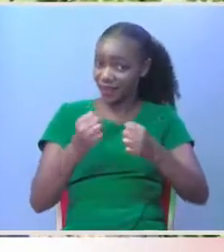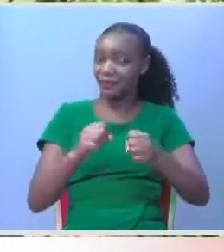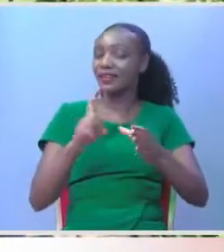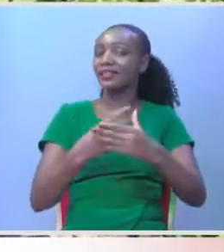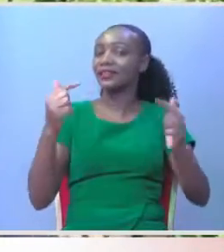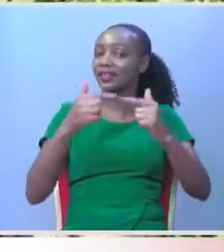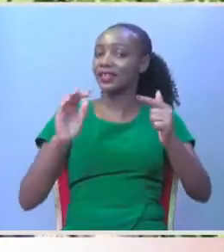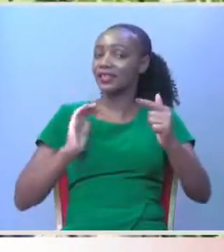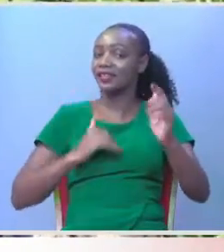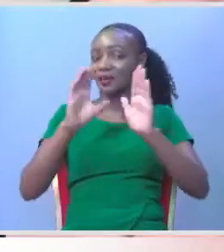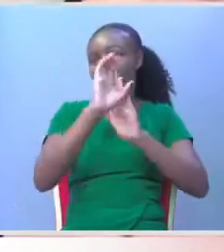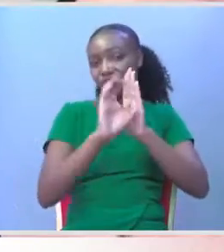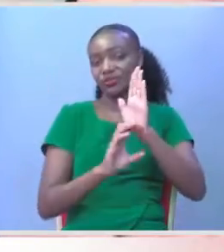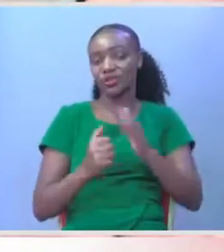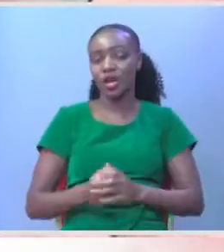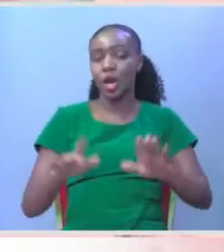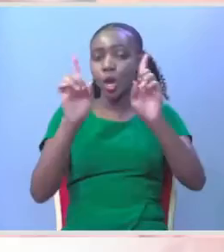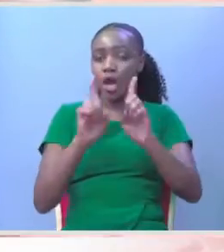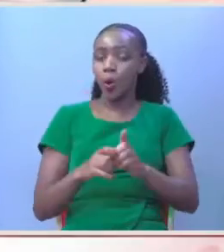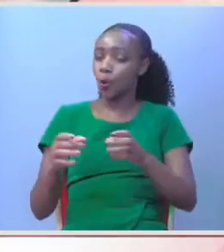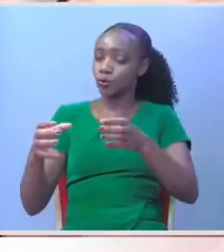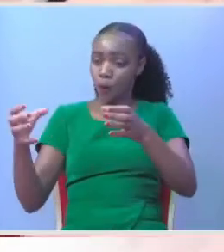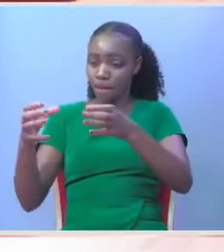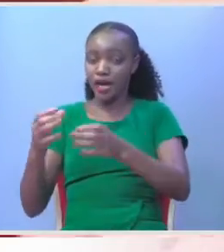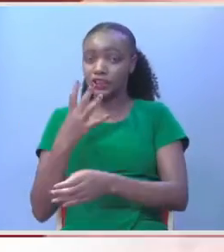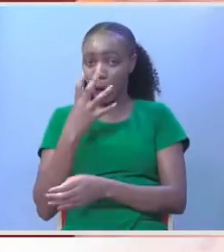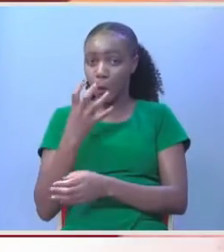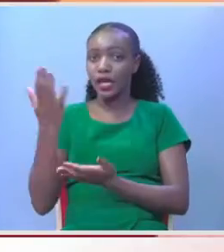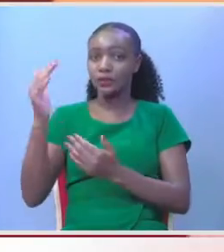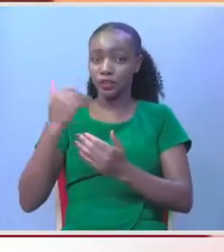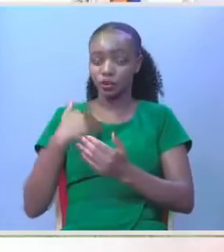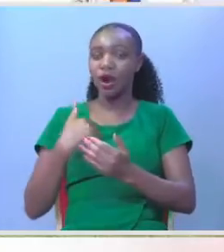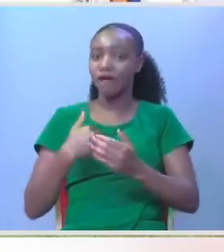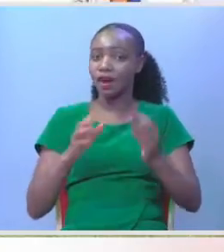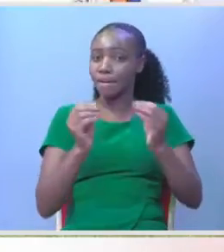resisted by the people of this party. The party is expected to conduct its party